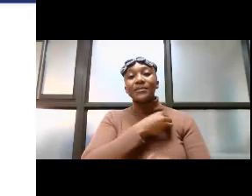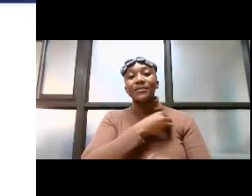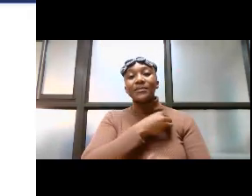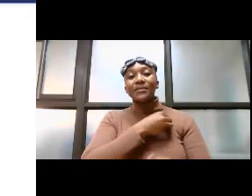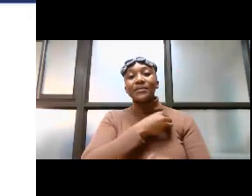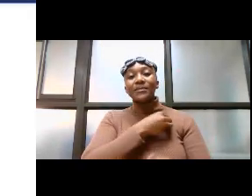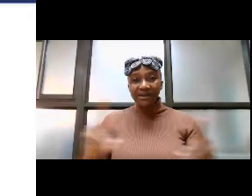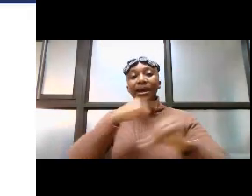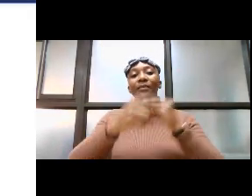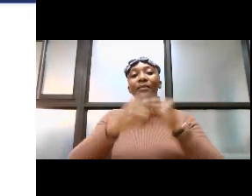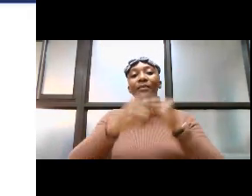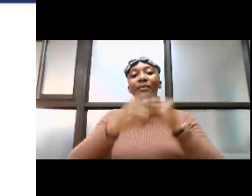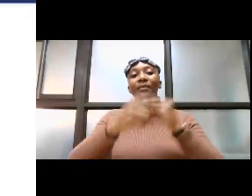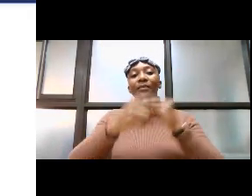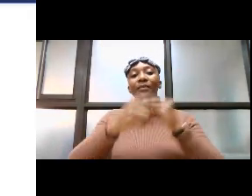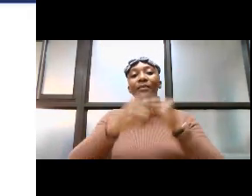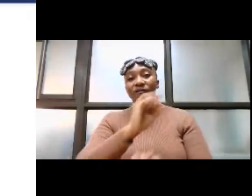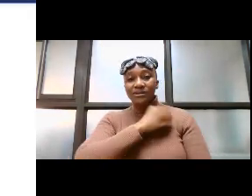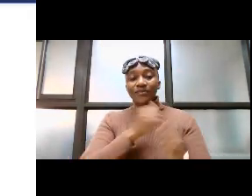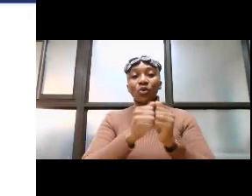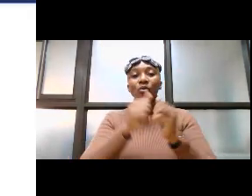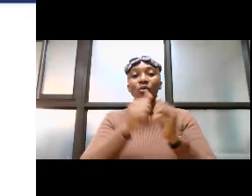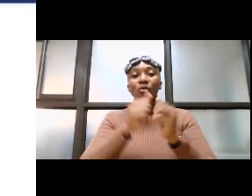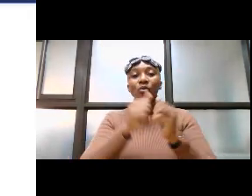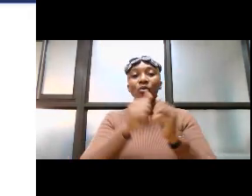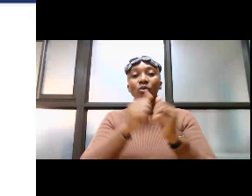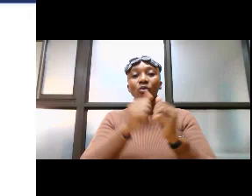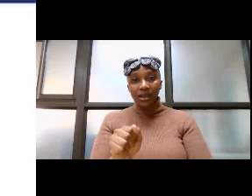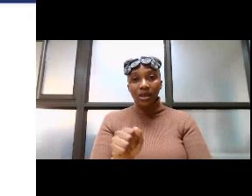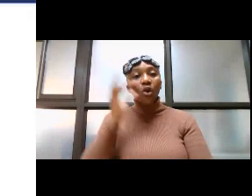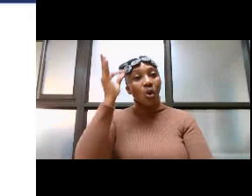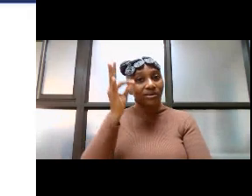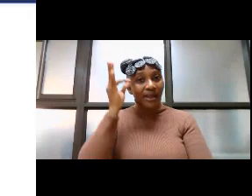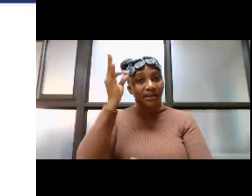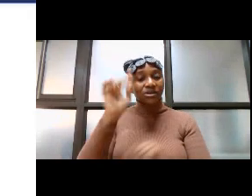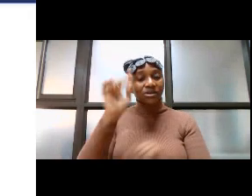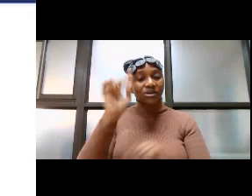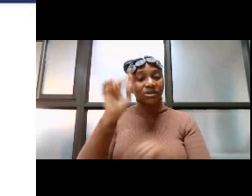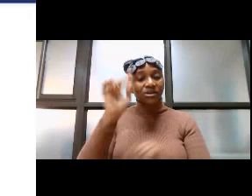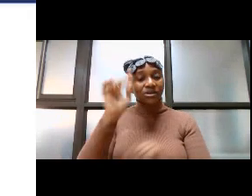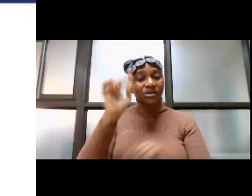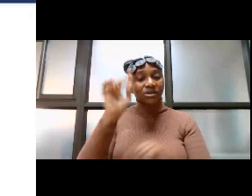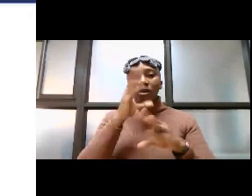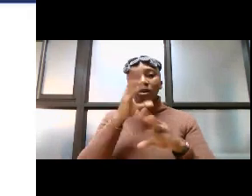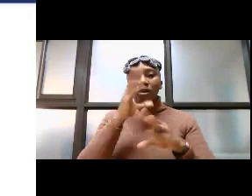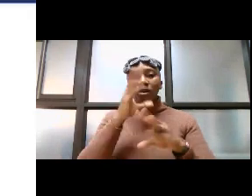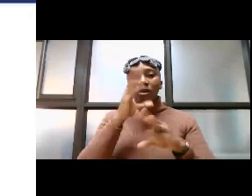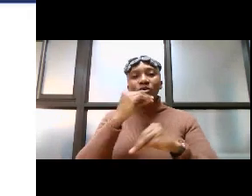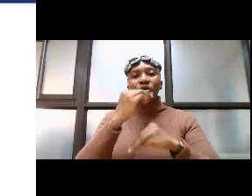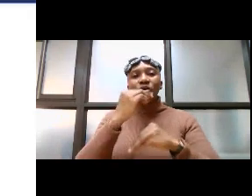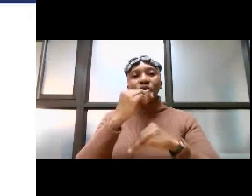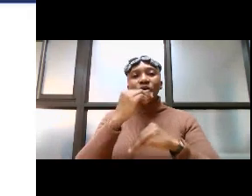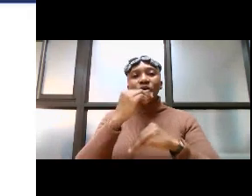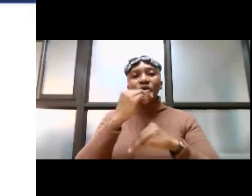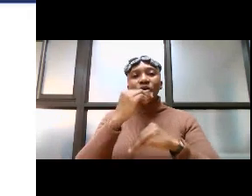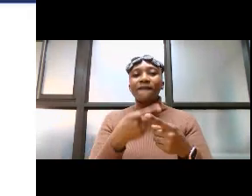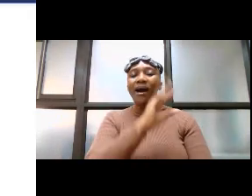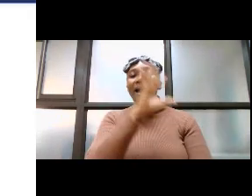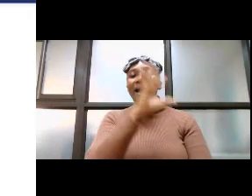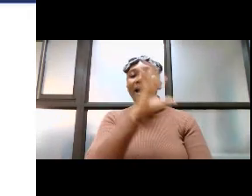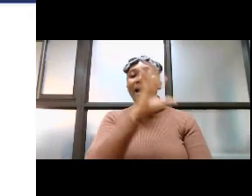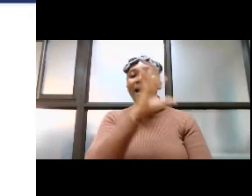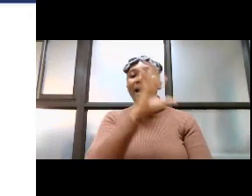models of disability within an African context. So it's talking about how do we from Africa conceptualize